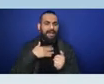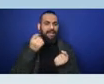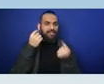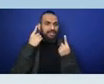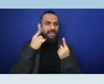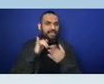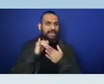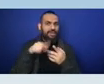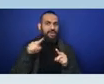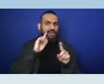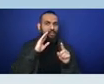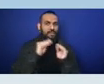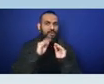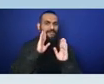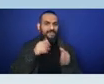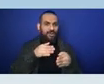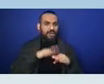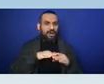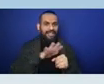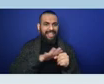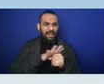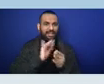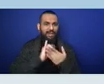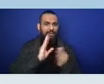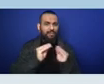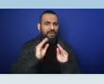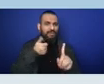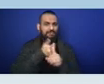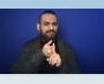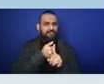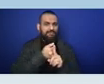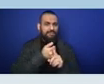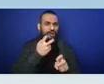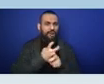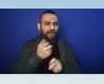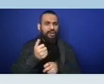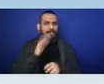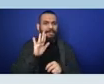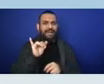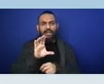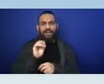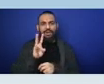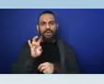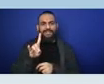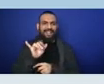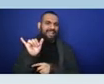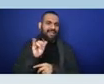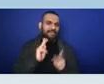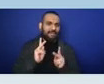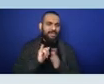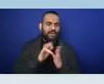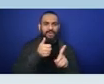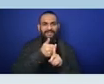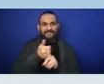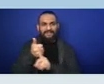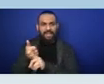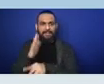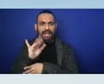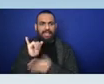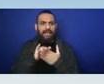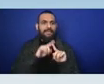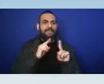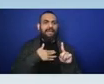to the call. You're live with Congresswoman Escobar. What's your question? Yes. Well, I had a few questions about it. It seemed